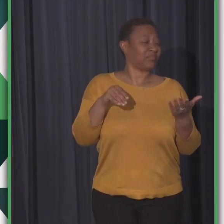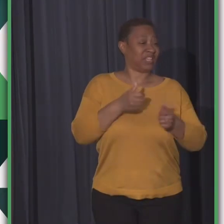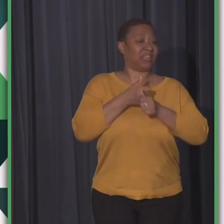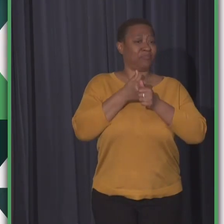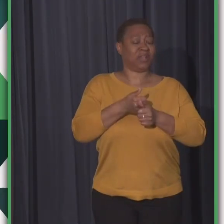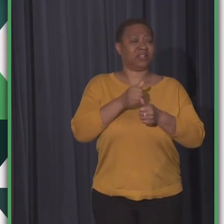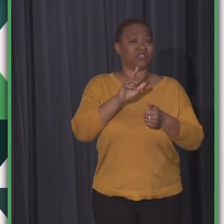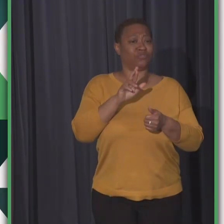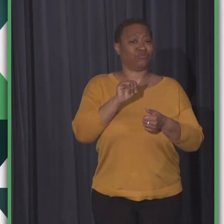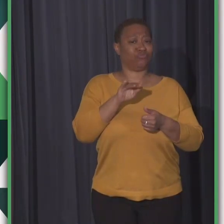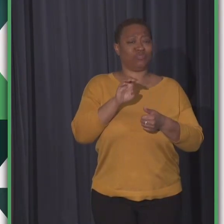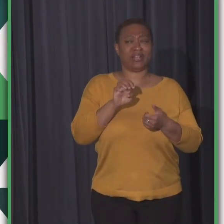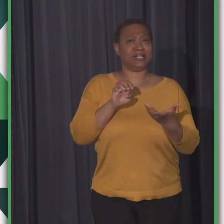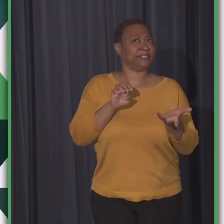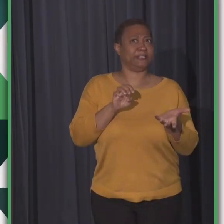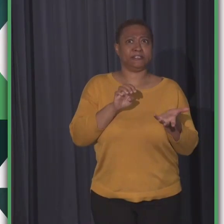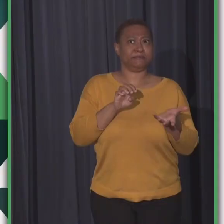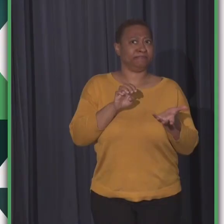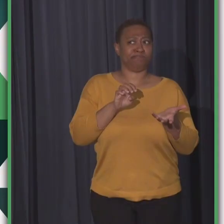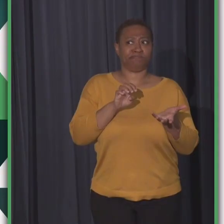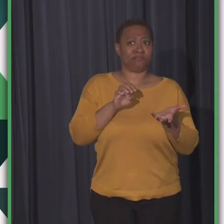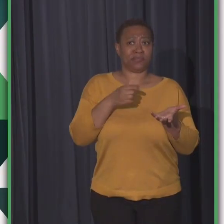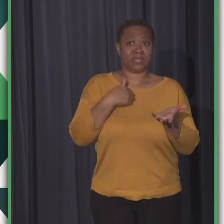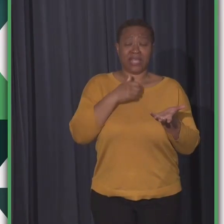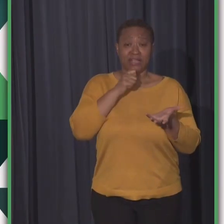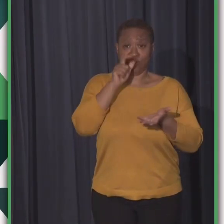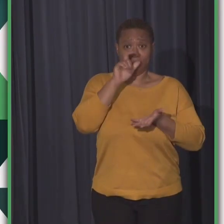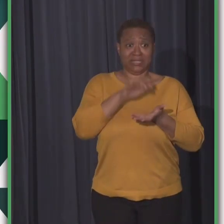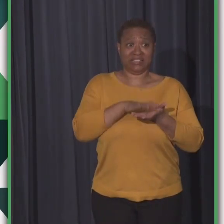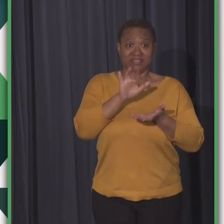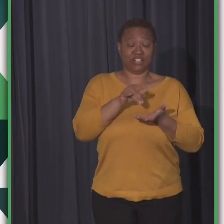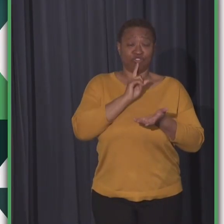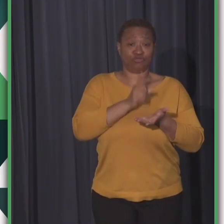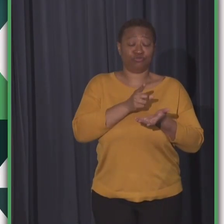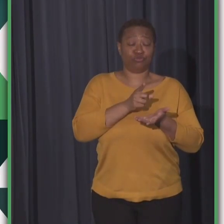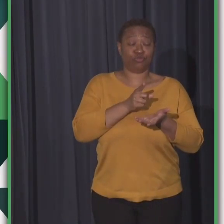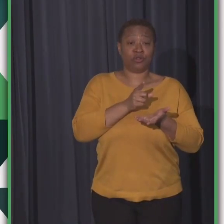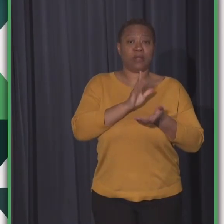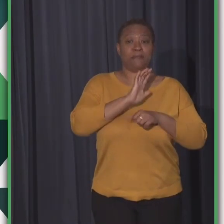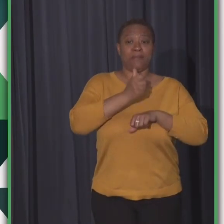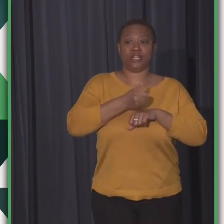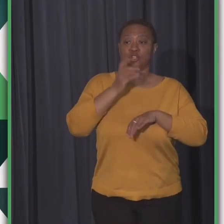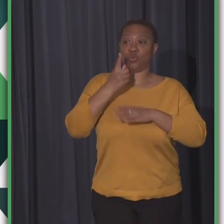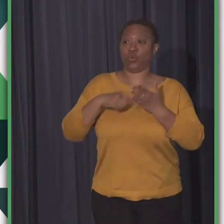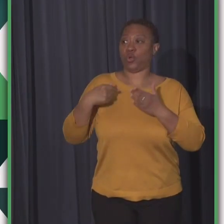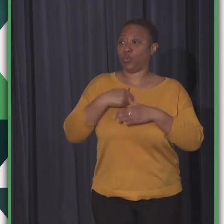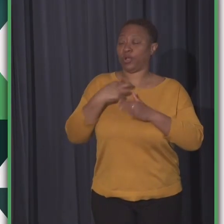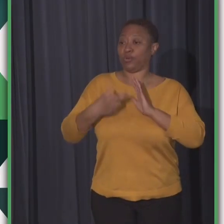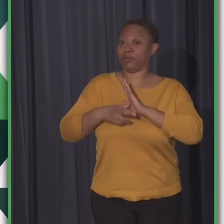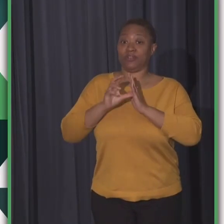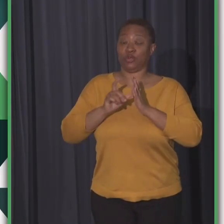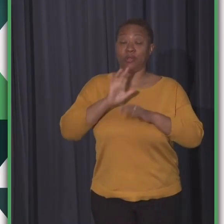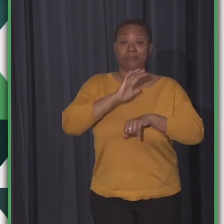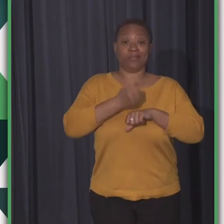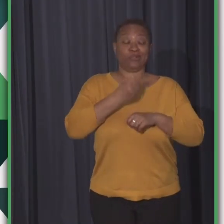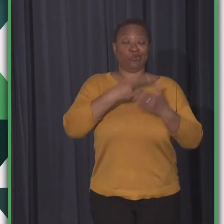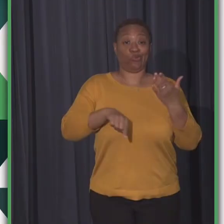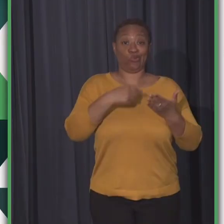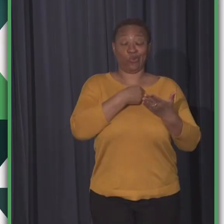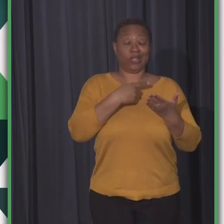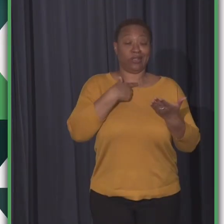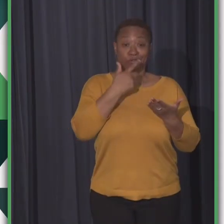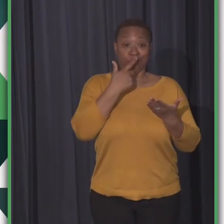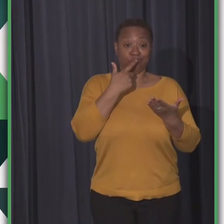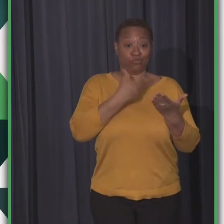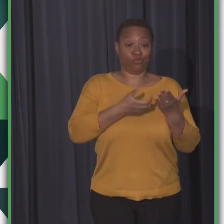compliance rate. I don't believe that to be true based upon what we review. It's not a 99%